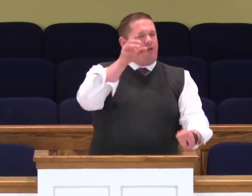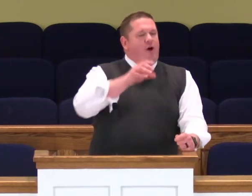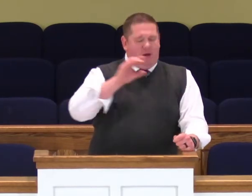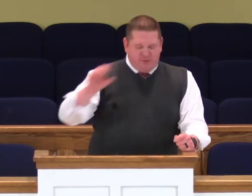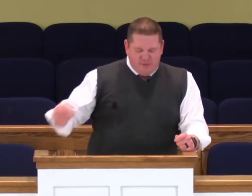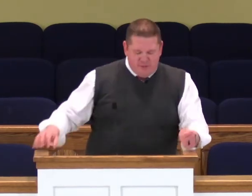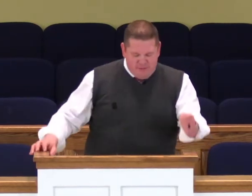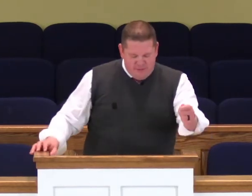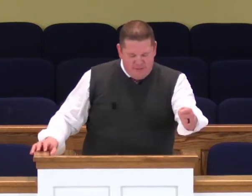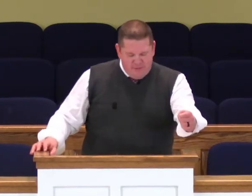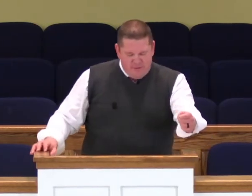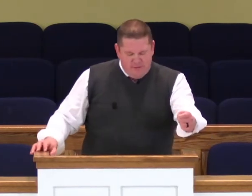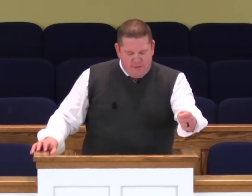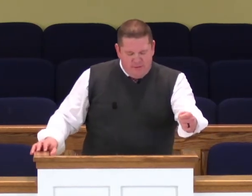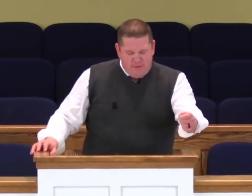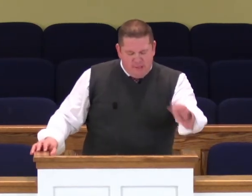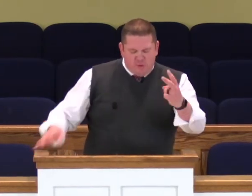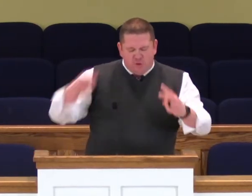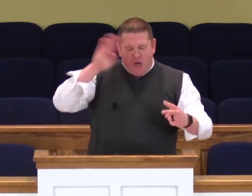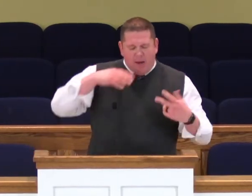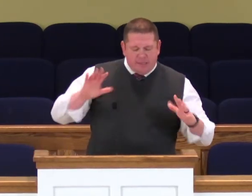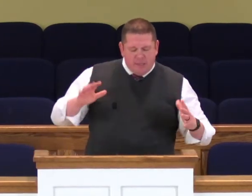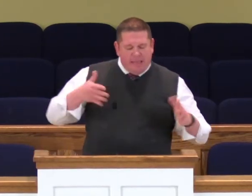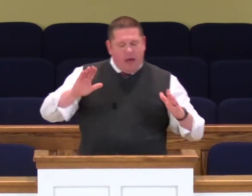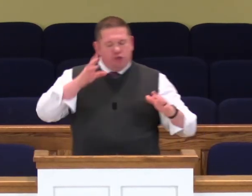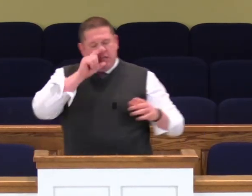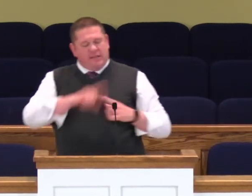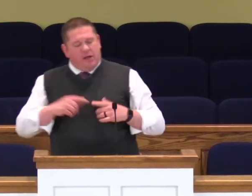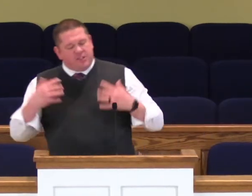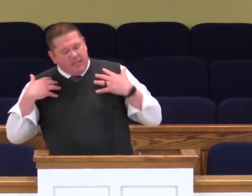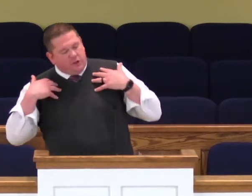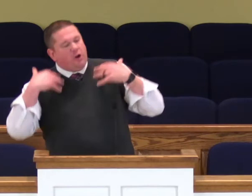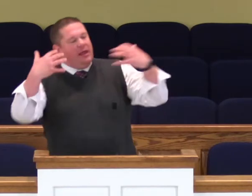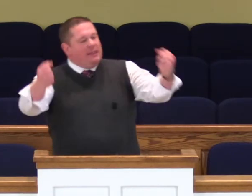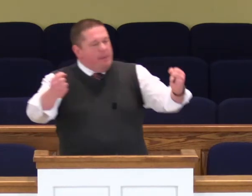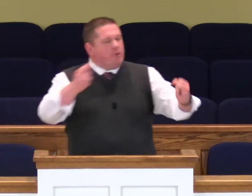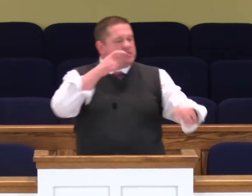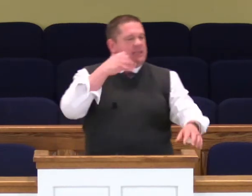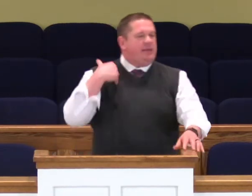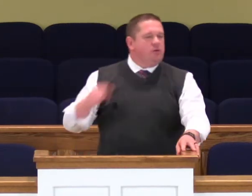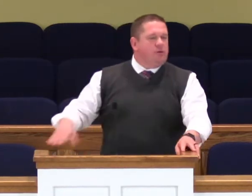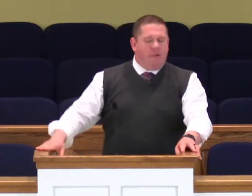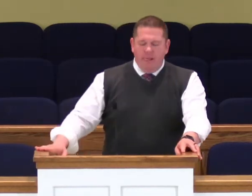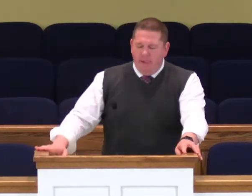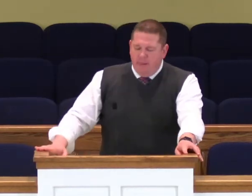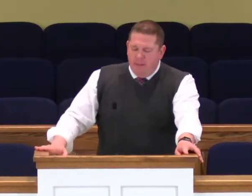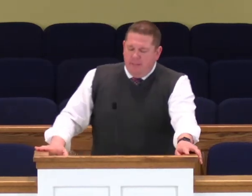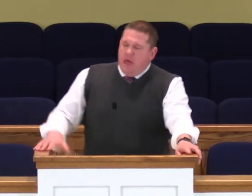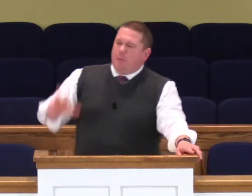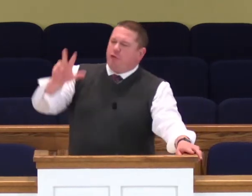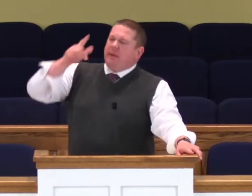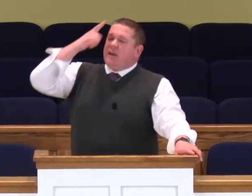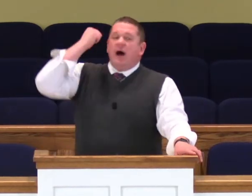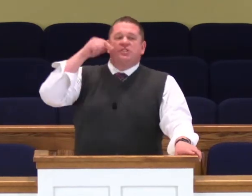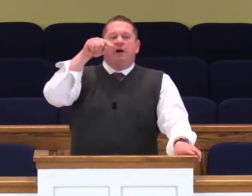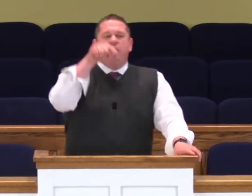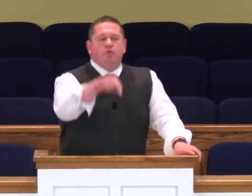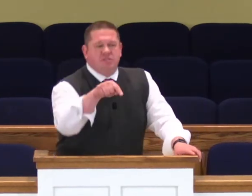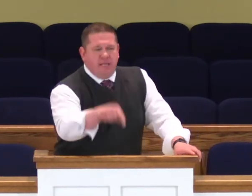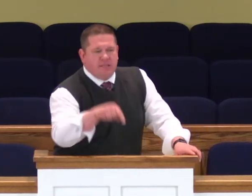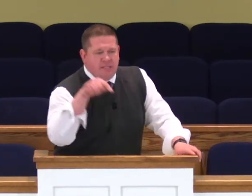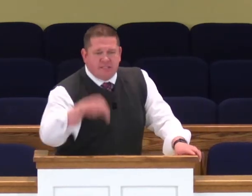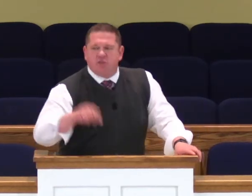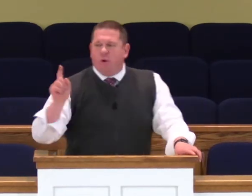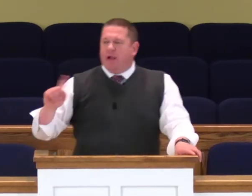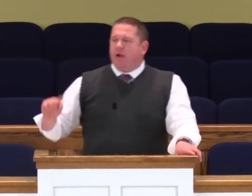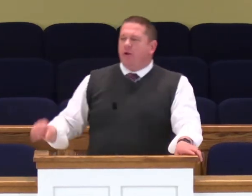like a cross. Number two, God has allowed Gentiles to get their leprosy healed. And number three, because of those